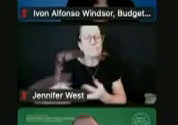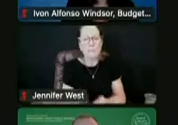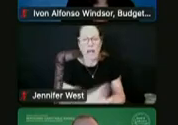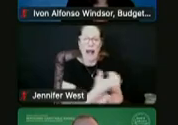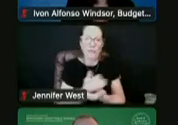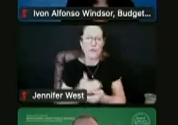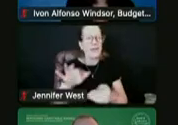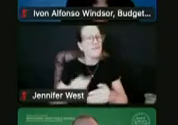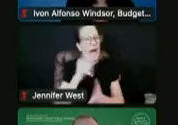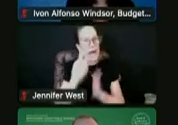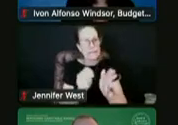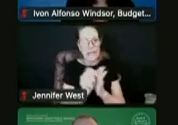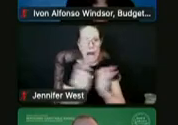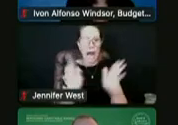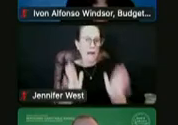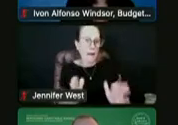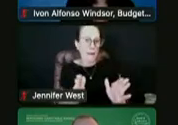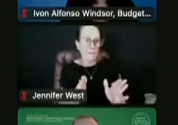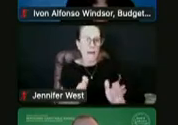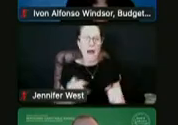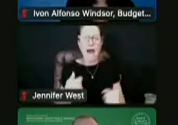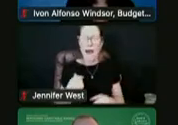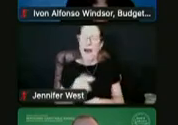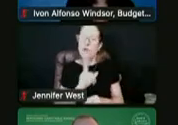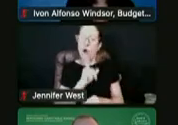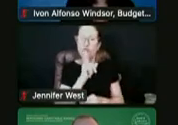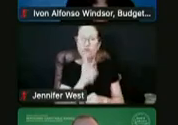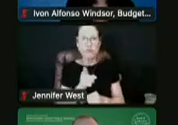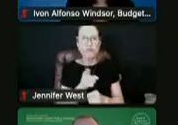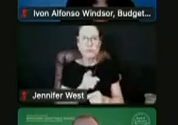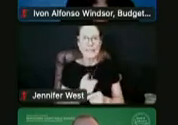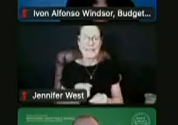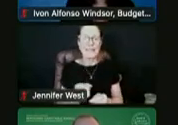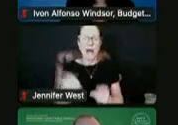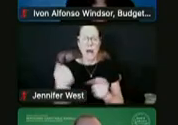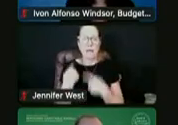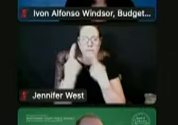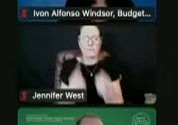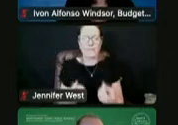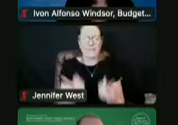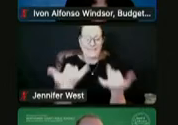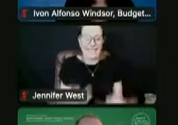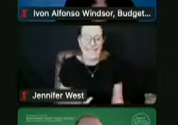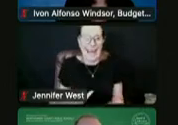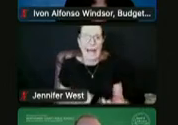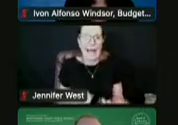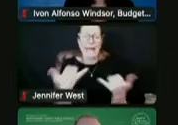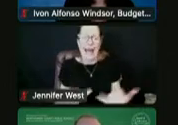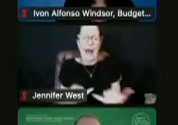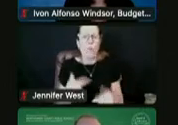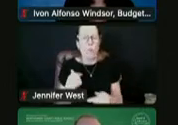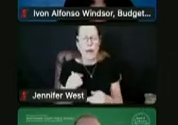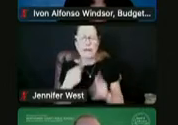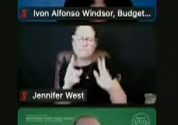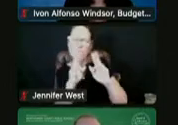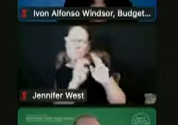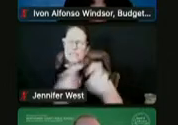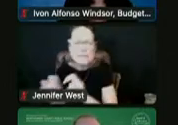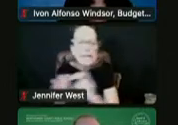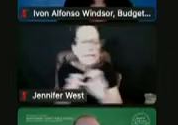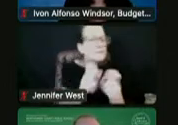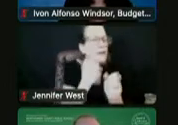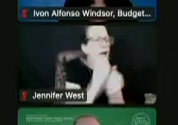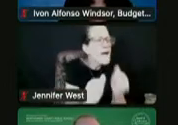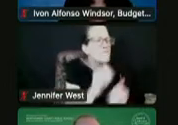frankly, after those widespread outages today, we actually spent the time assessing all of the buildings for their safety and